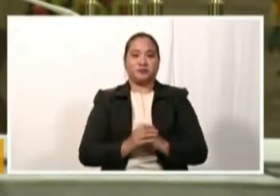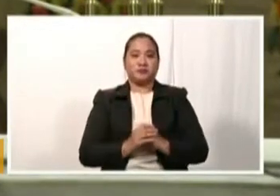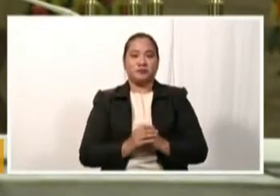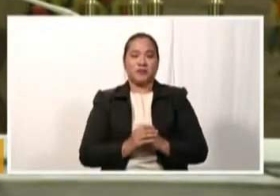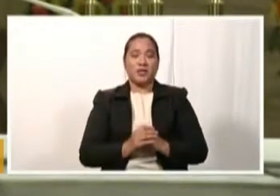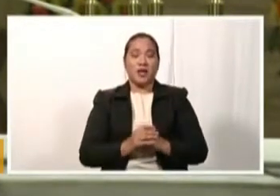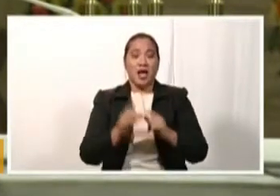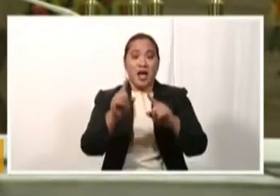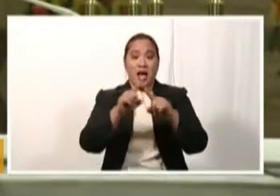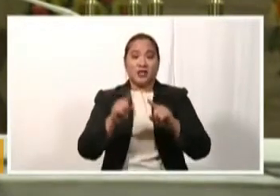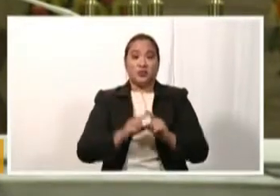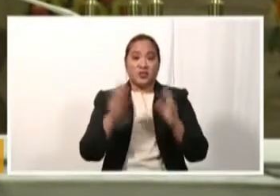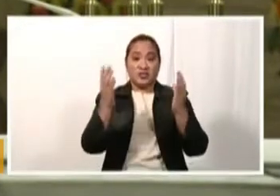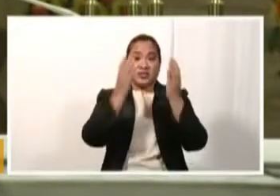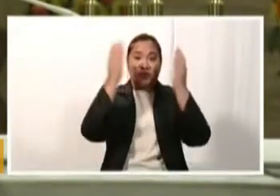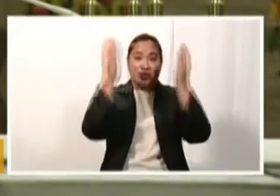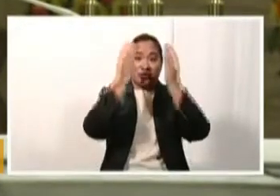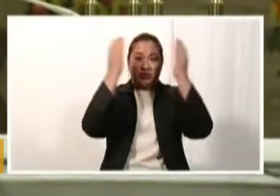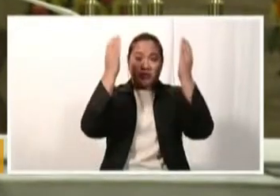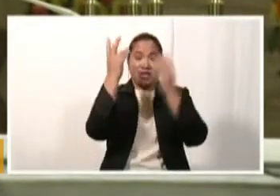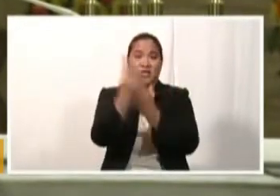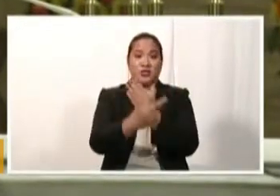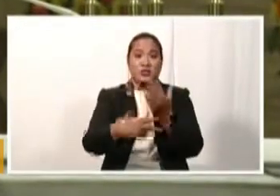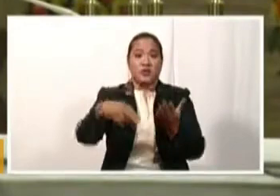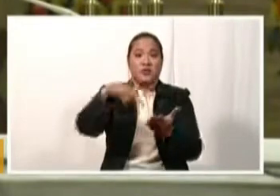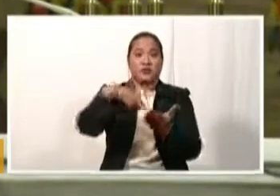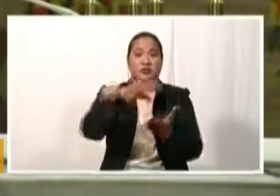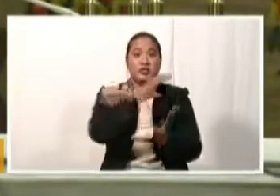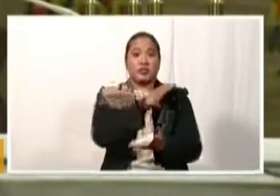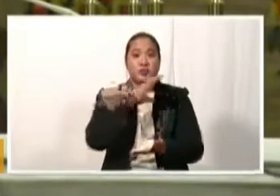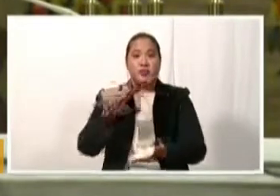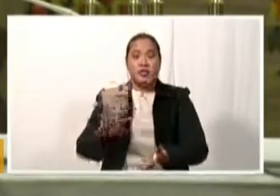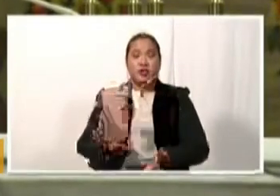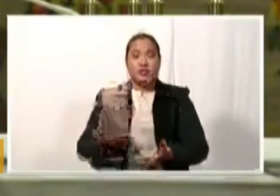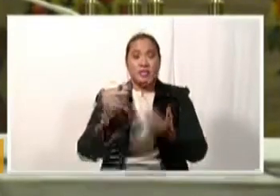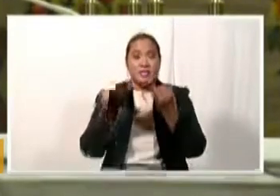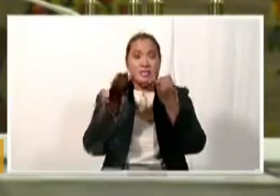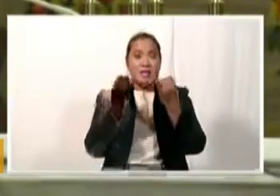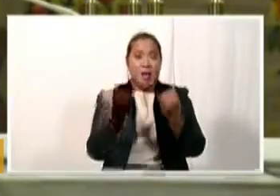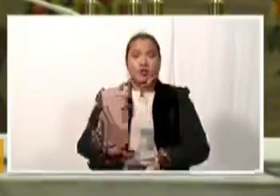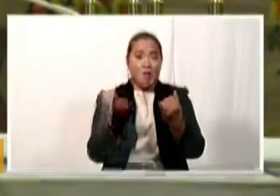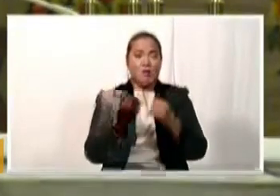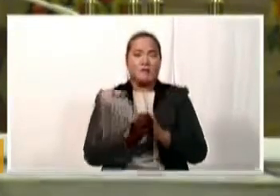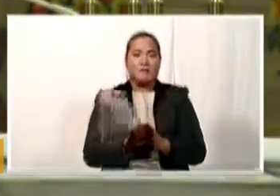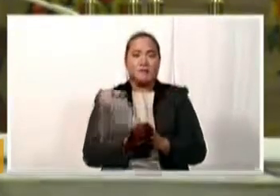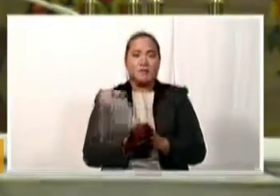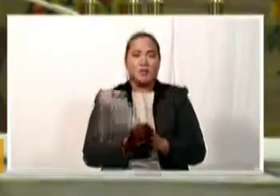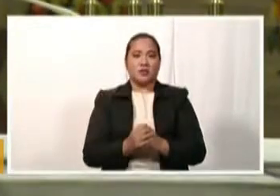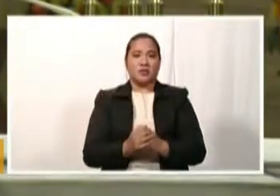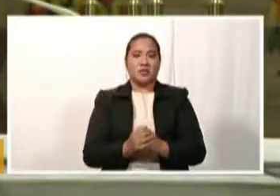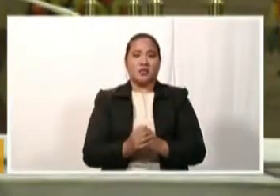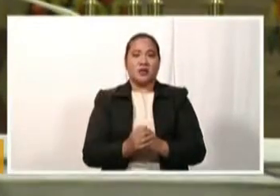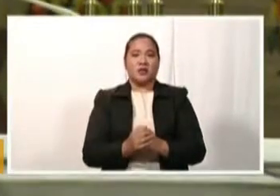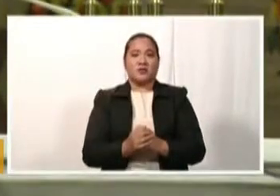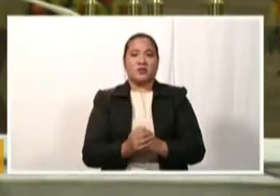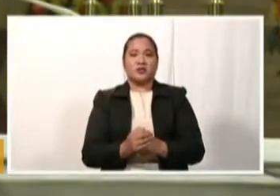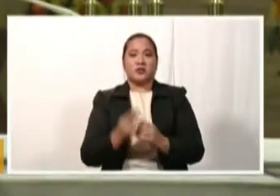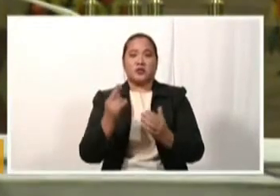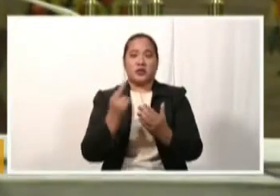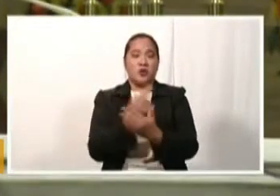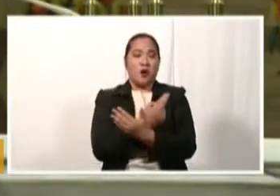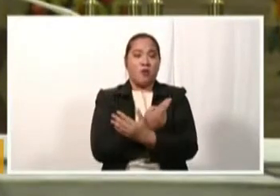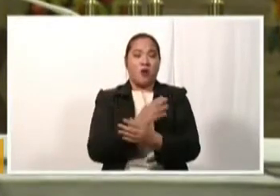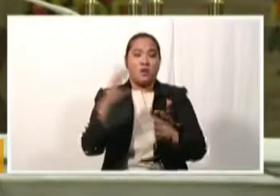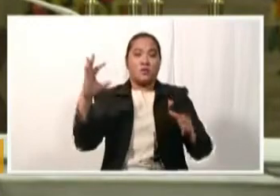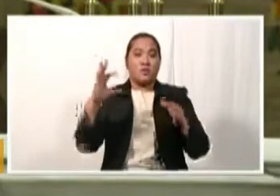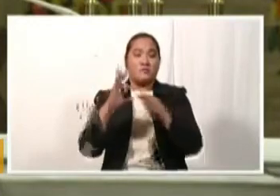As we celebrate the resurrection of Christ tonight, let us renew our commitment to